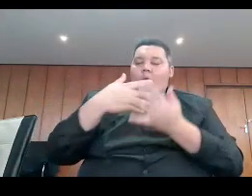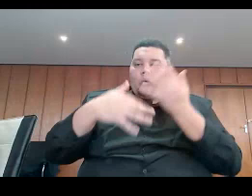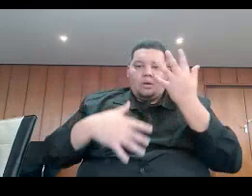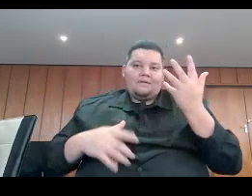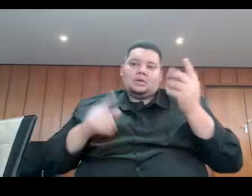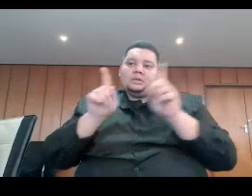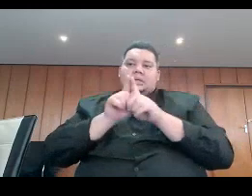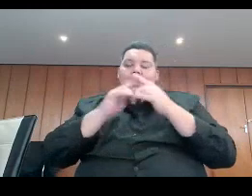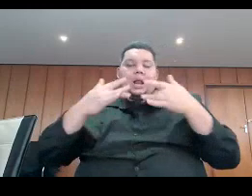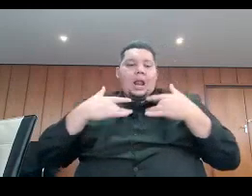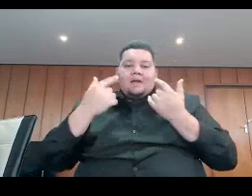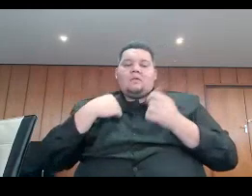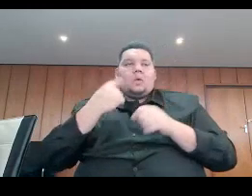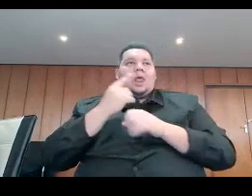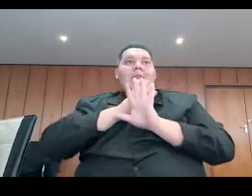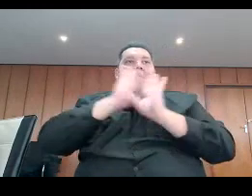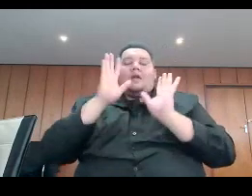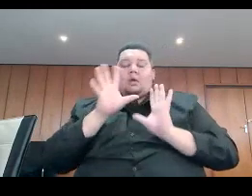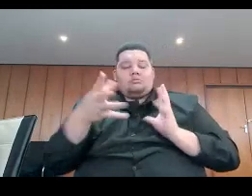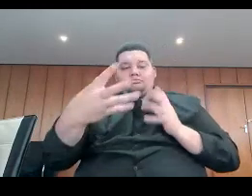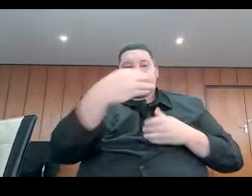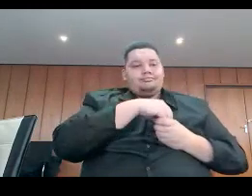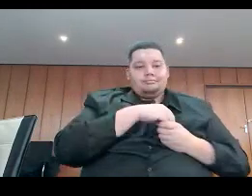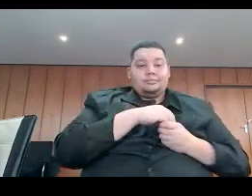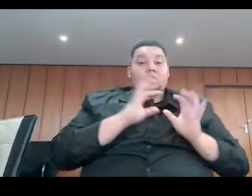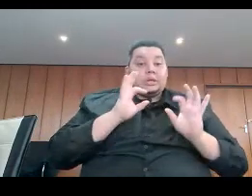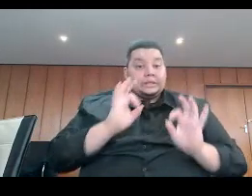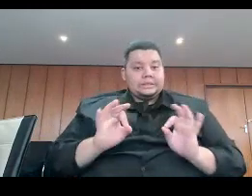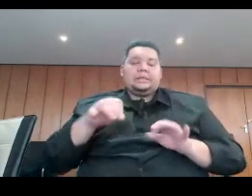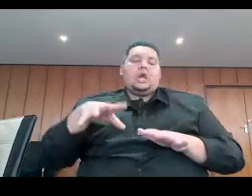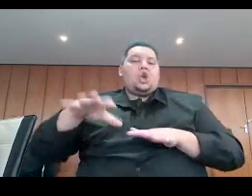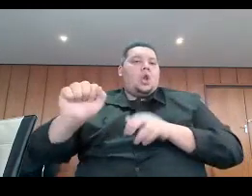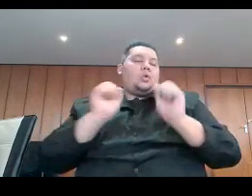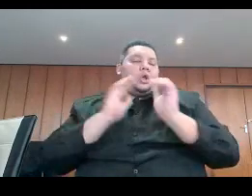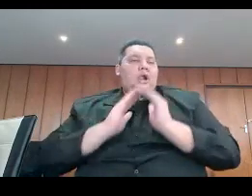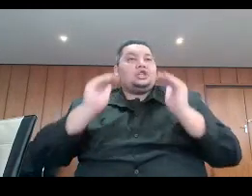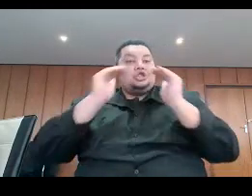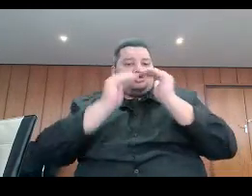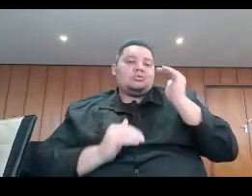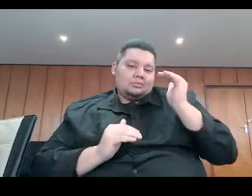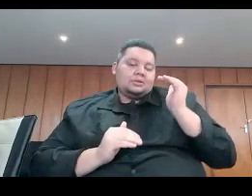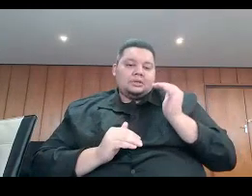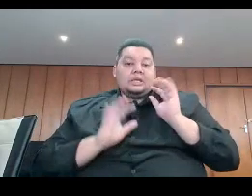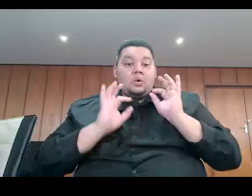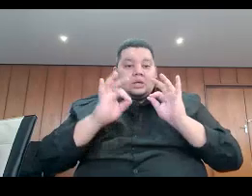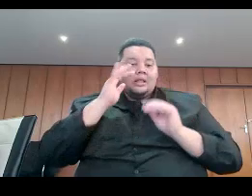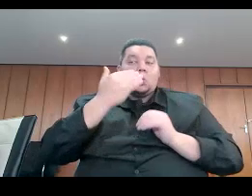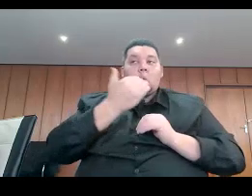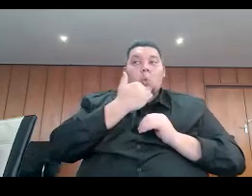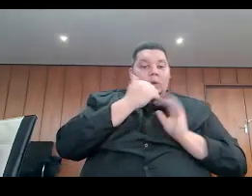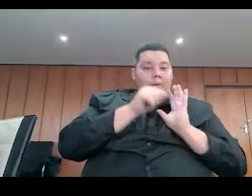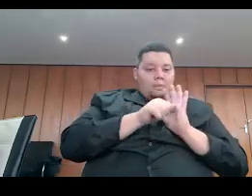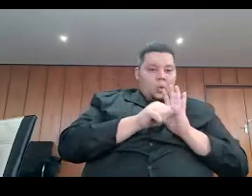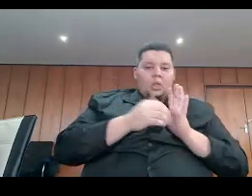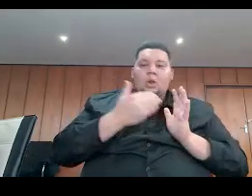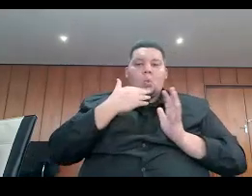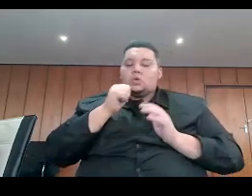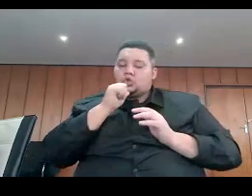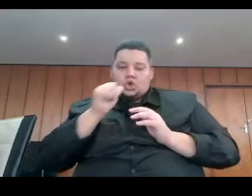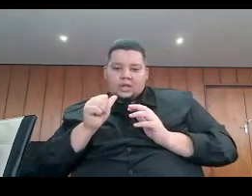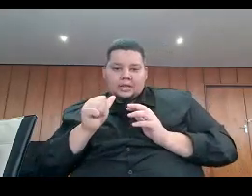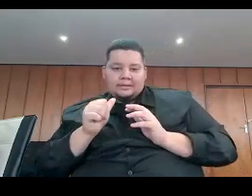life. And this is really a colonial injustice. It comes from thinking about who's important and who's not. But it